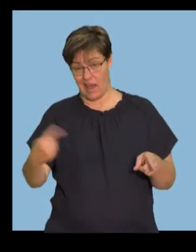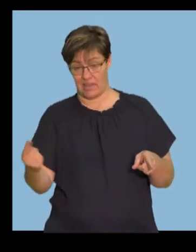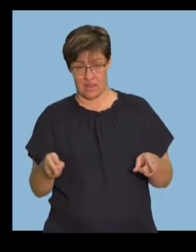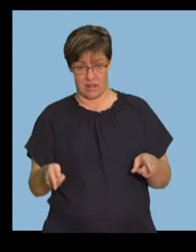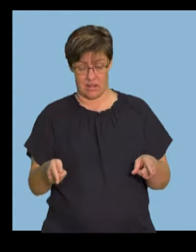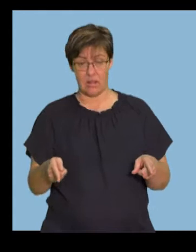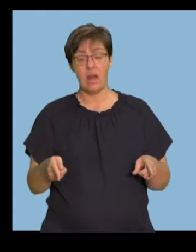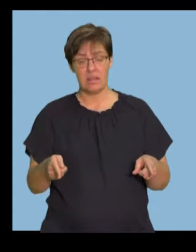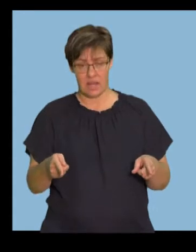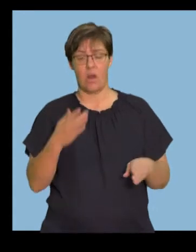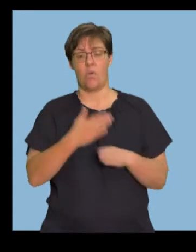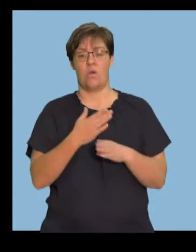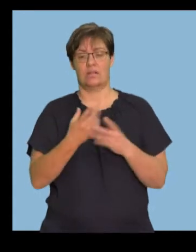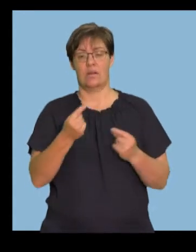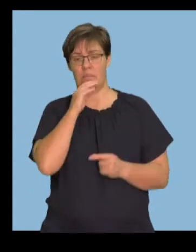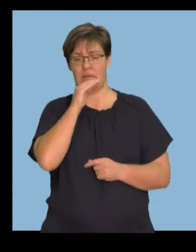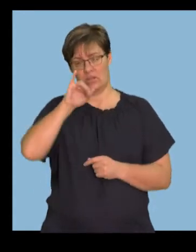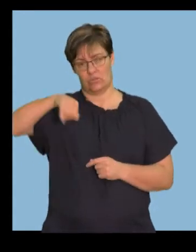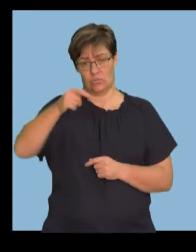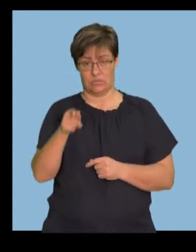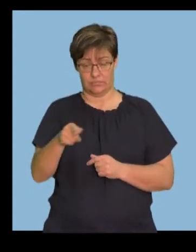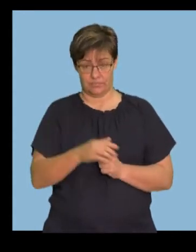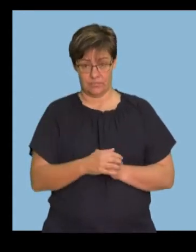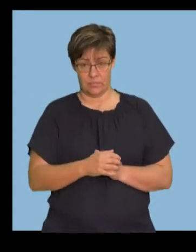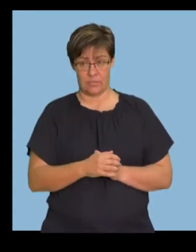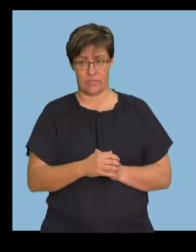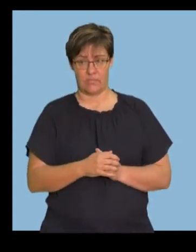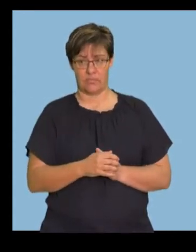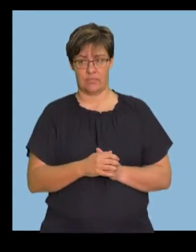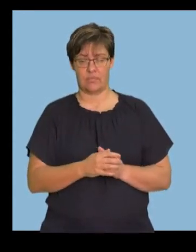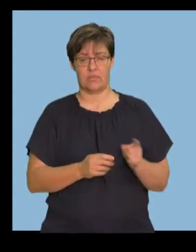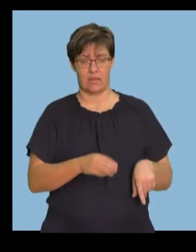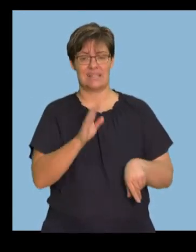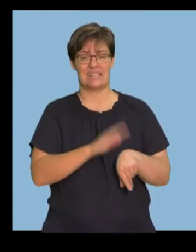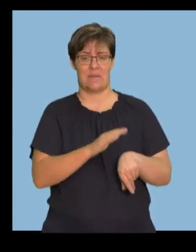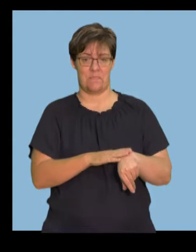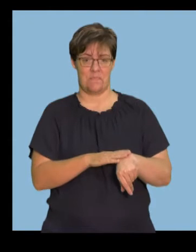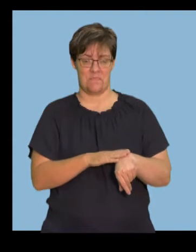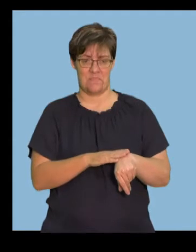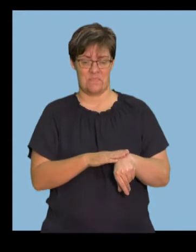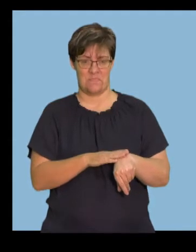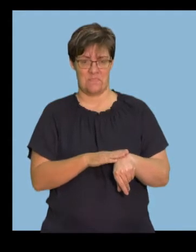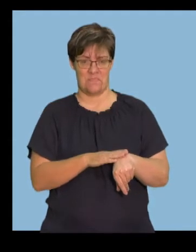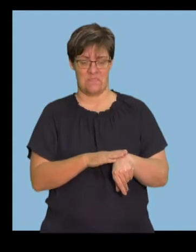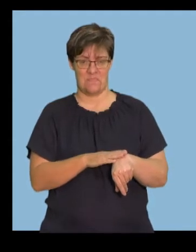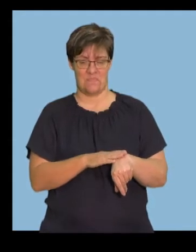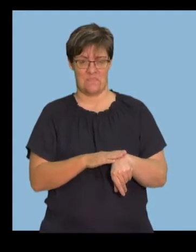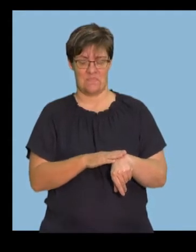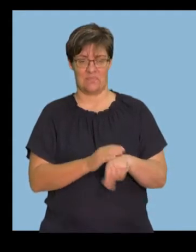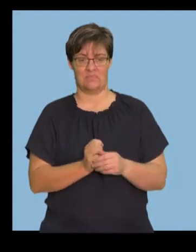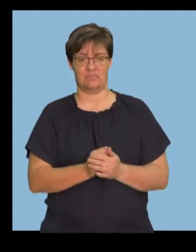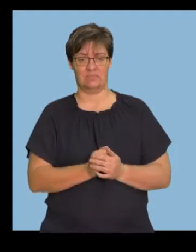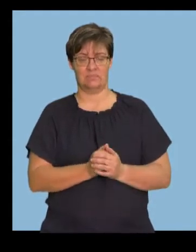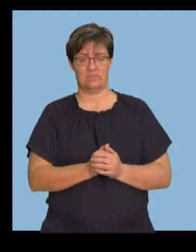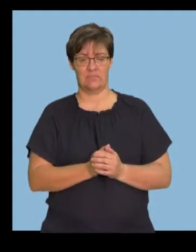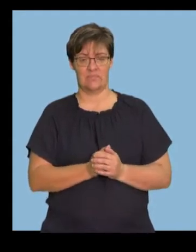one form to the other. So this is a joule, right? Okay, and then this is the time, and the